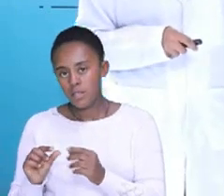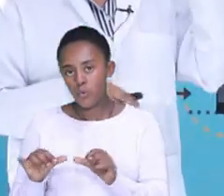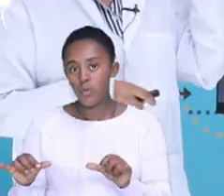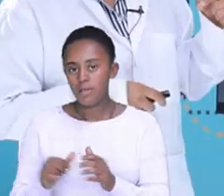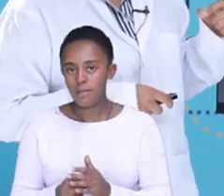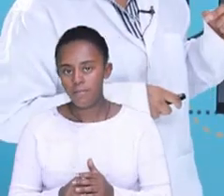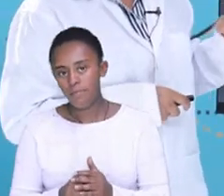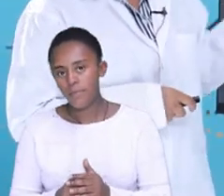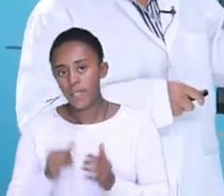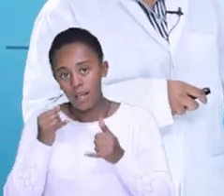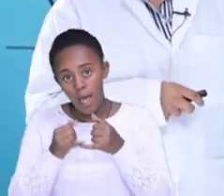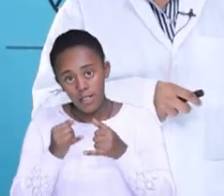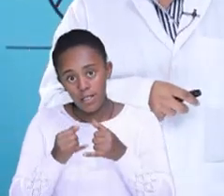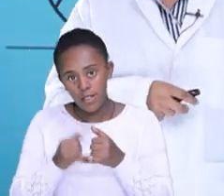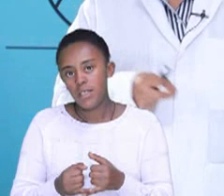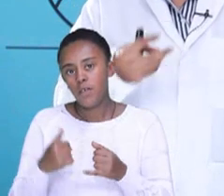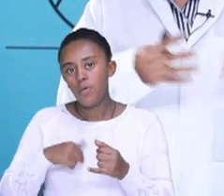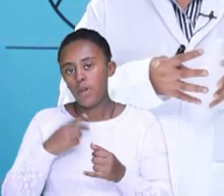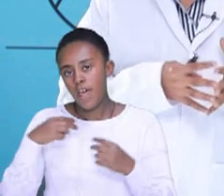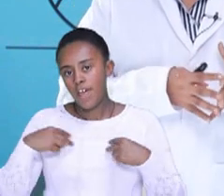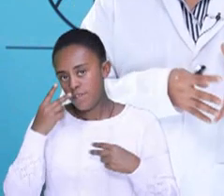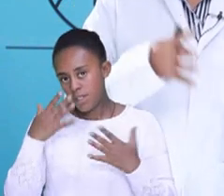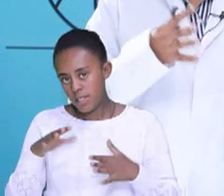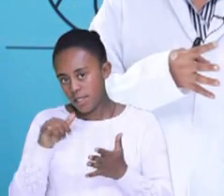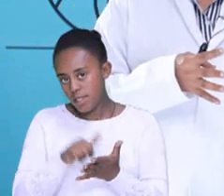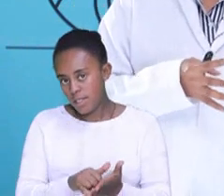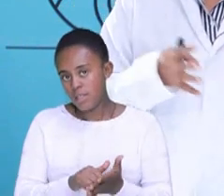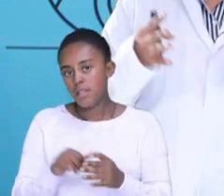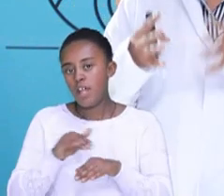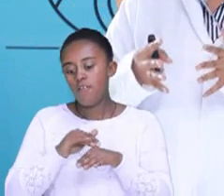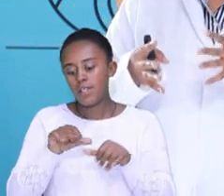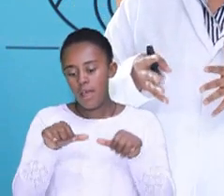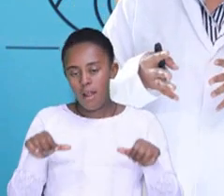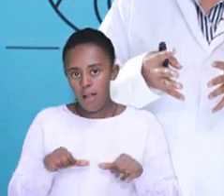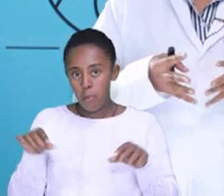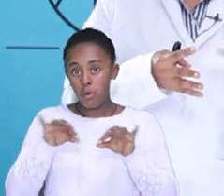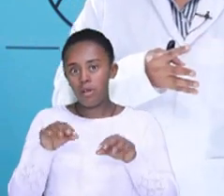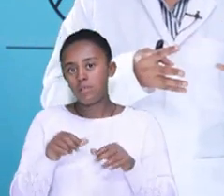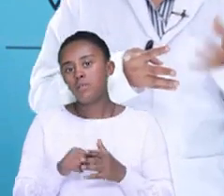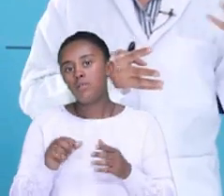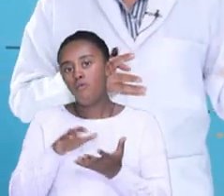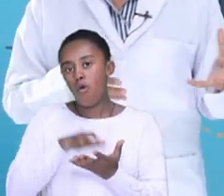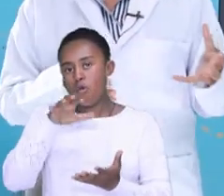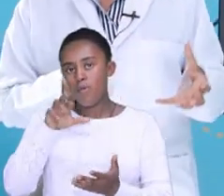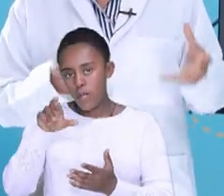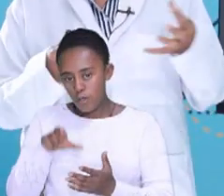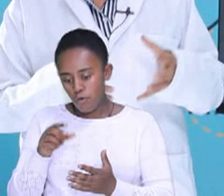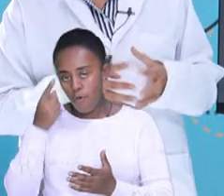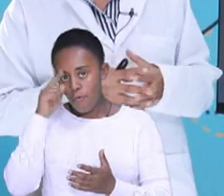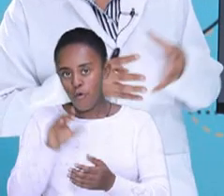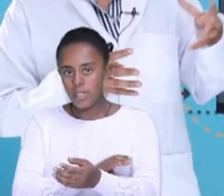unit. And lastly, we have seen that the importance of surface area to volume ratio for